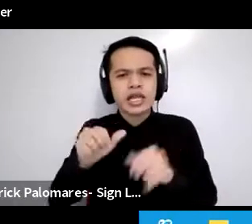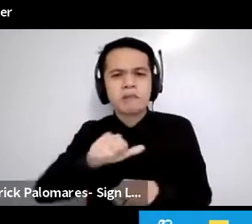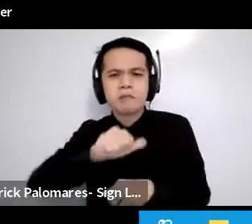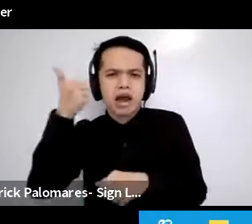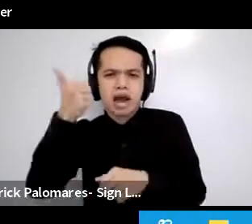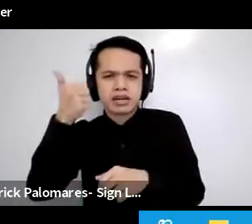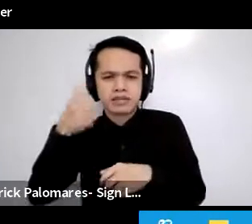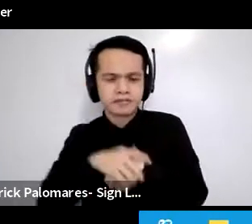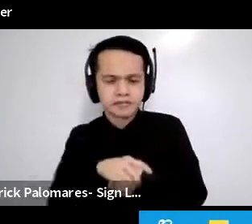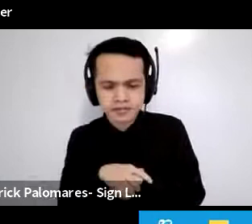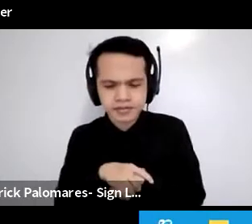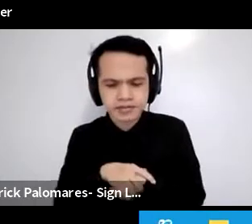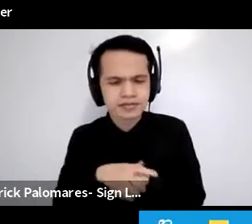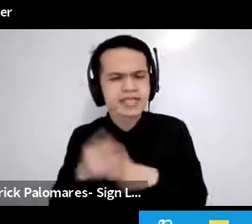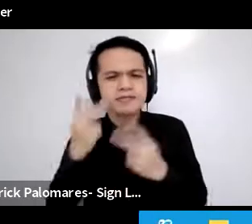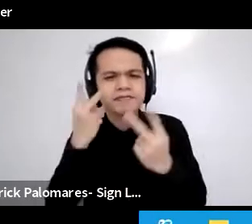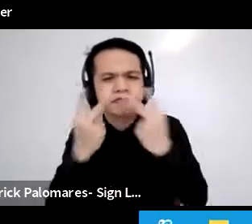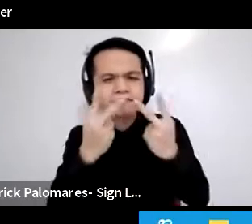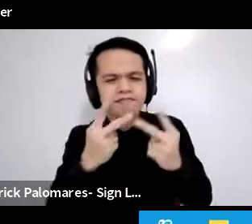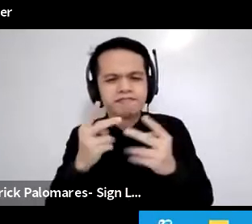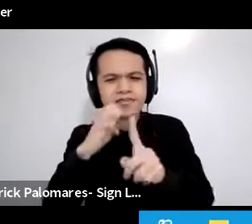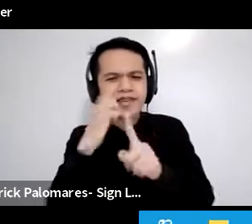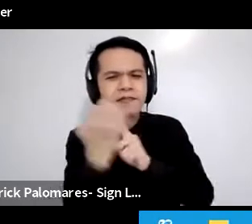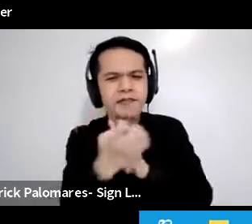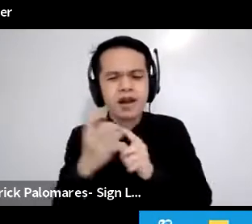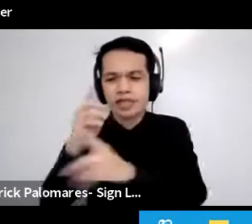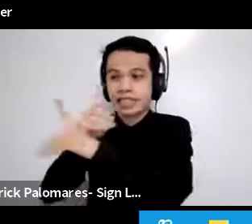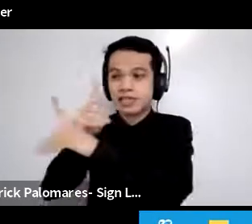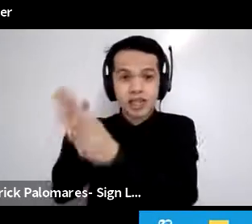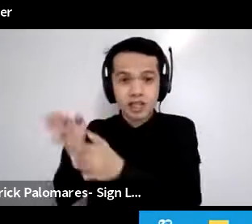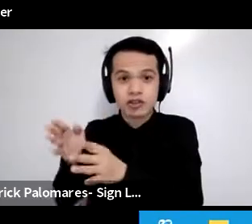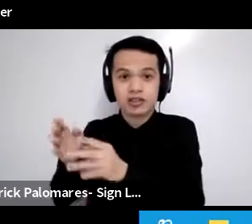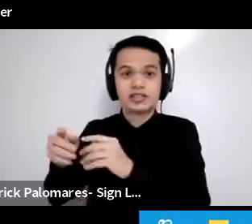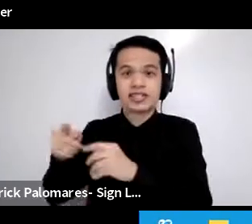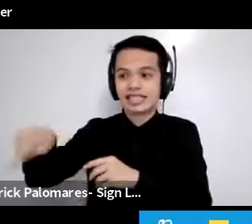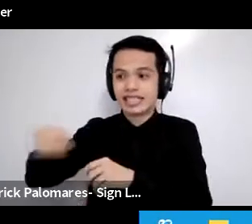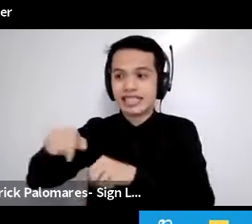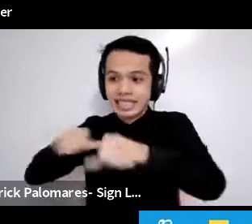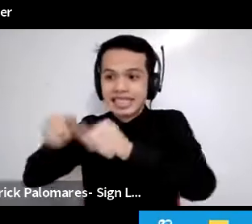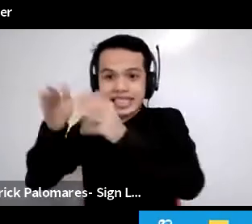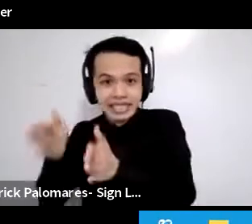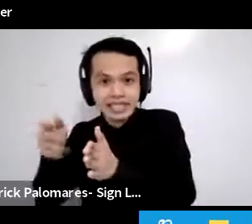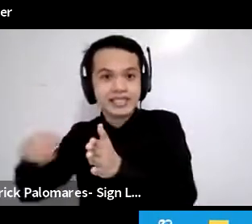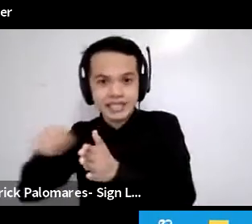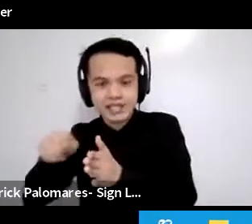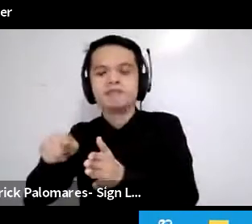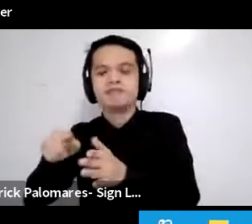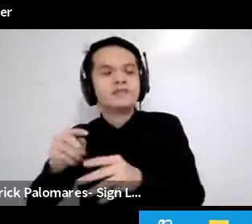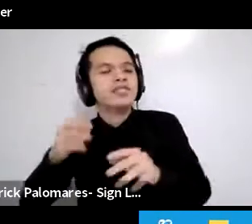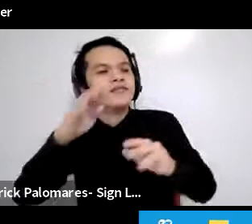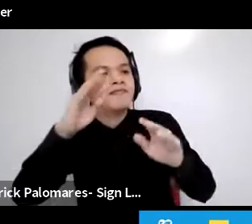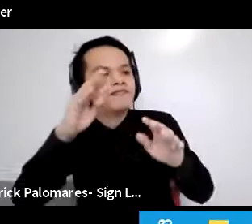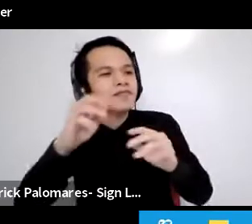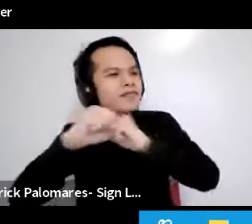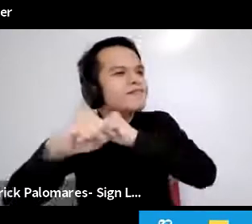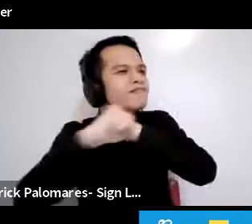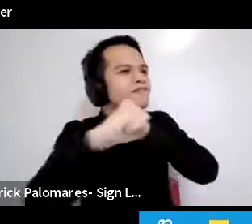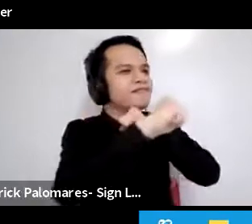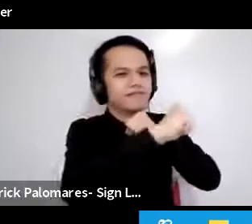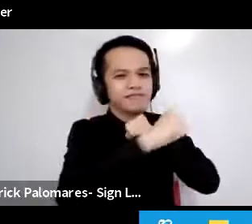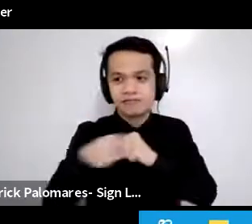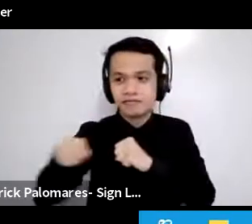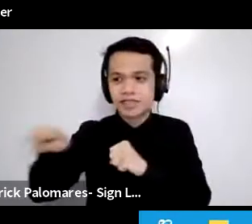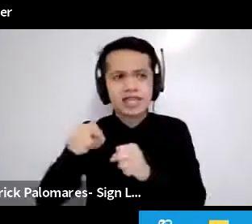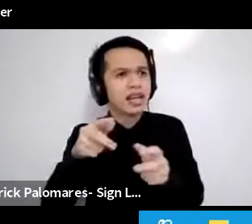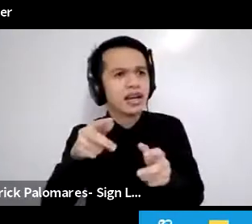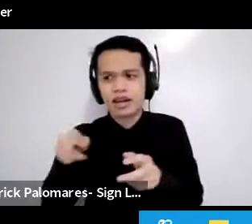that, we're seeing that environmental defenders and activists who are calling for adaptation, the protection of our environment, aren't not just listened to,